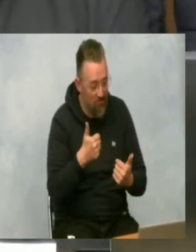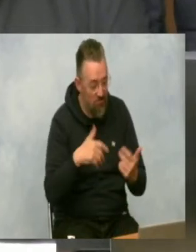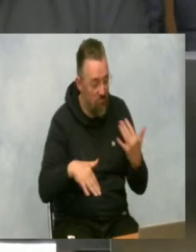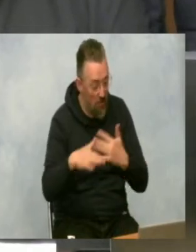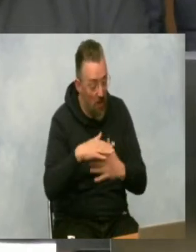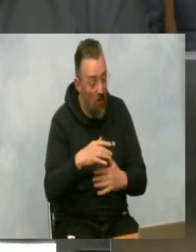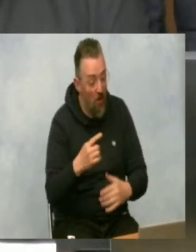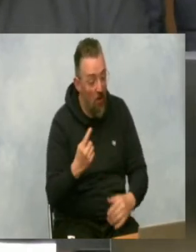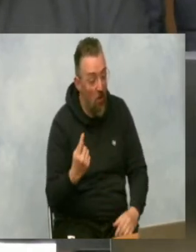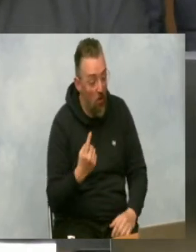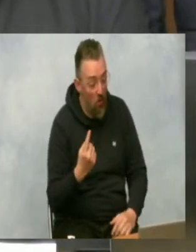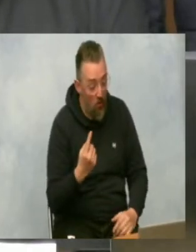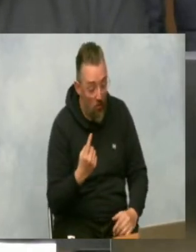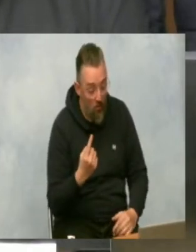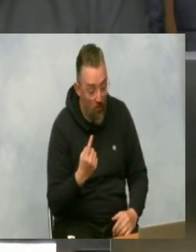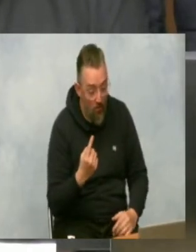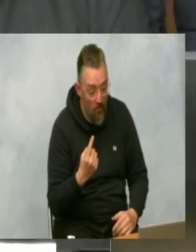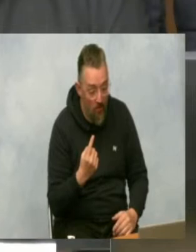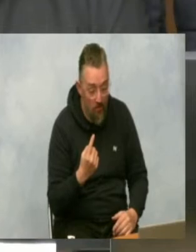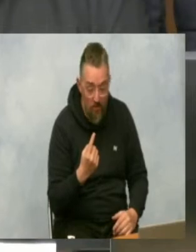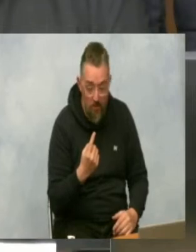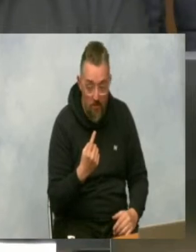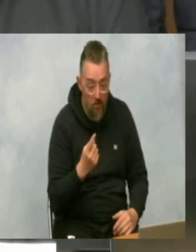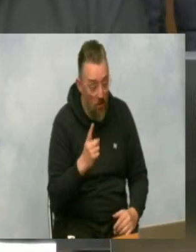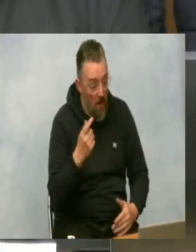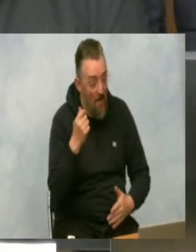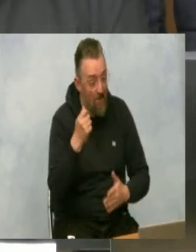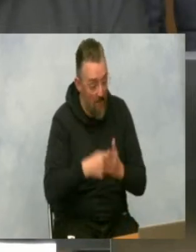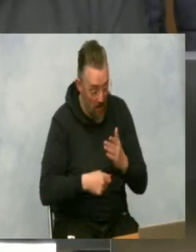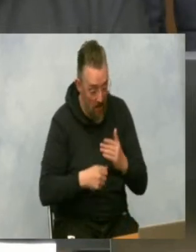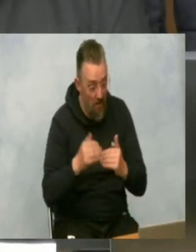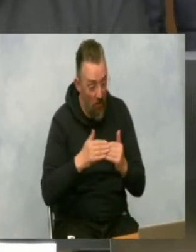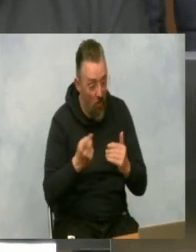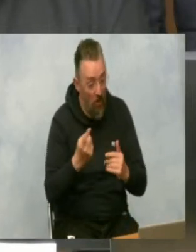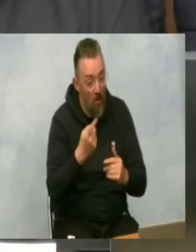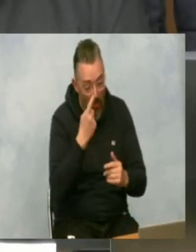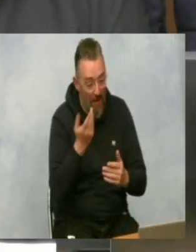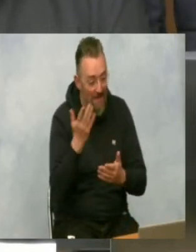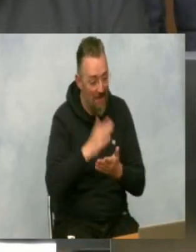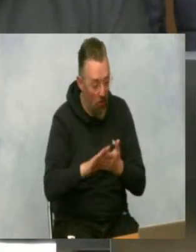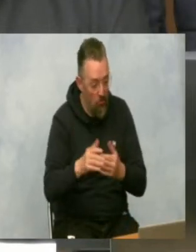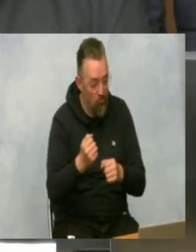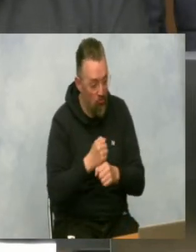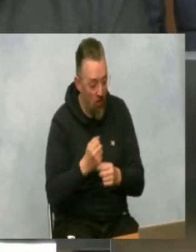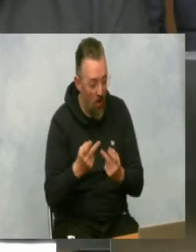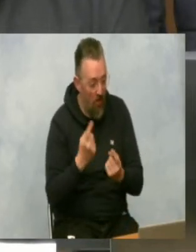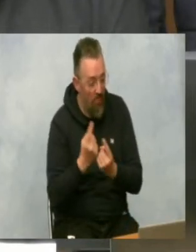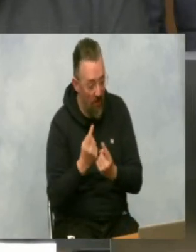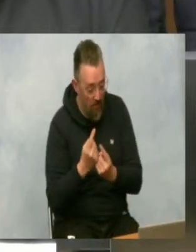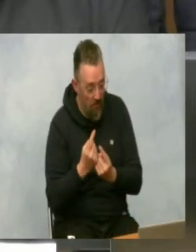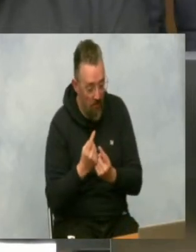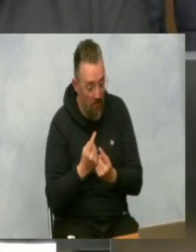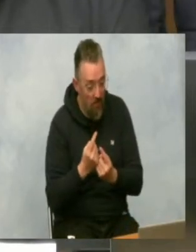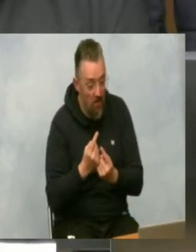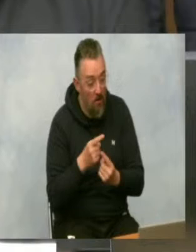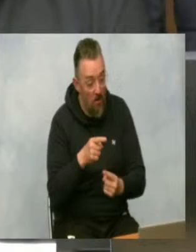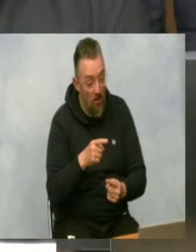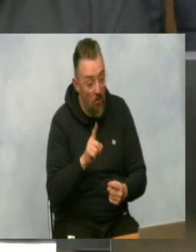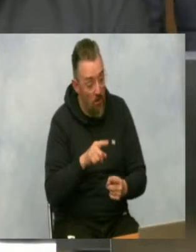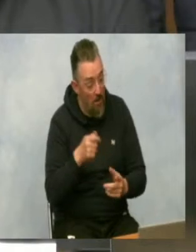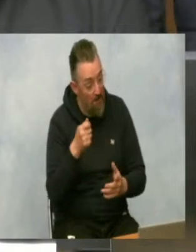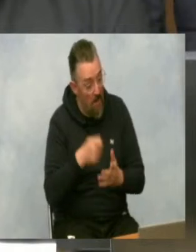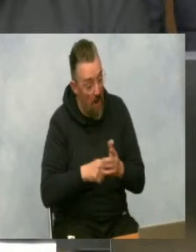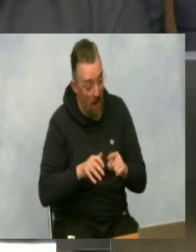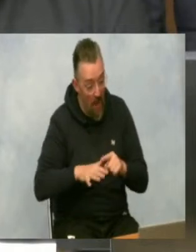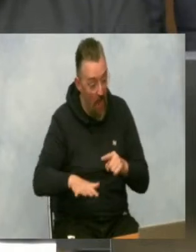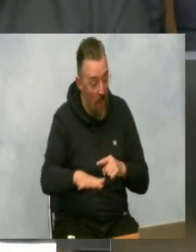that anybody that purchases that will demolish it and do something else with it. And when you're buying a piece of